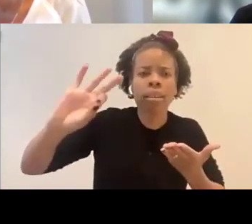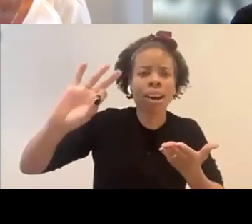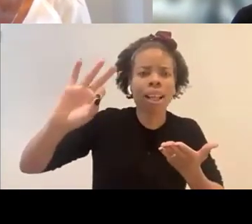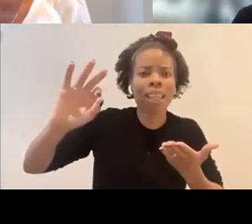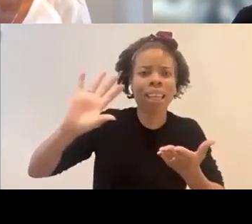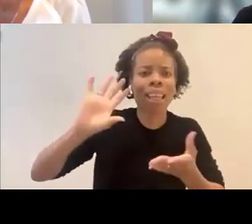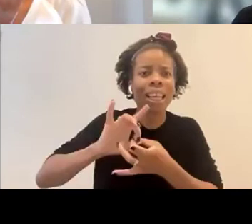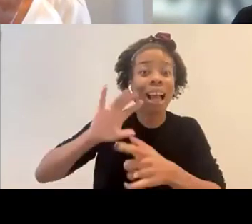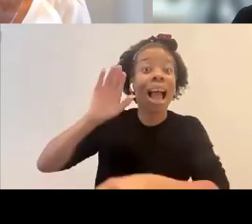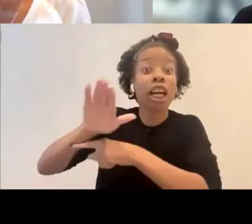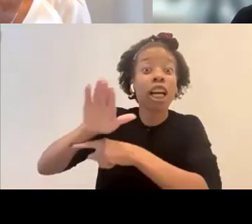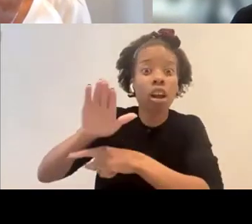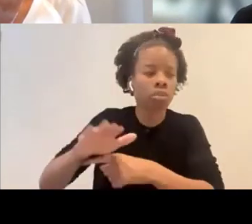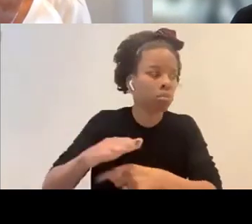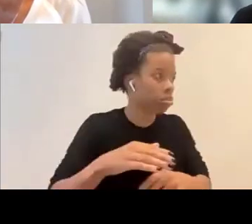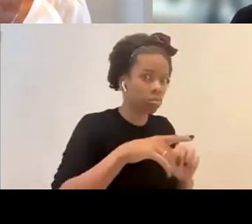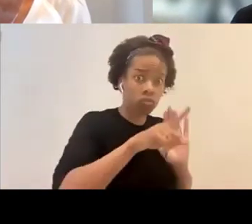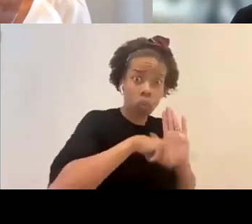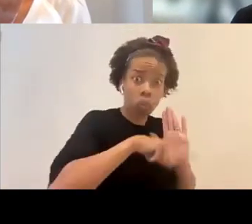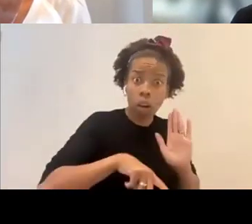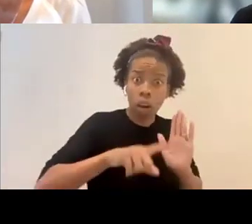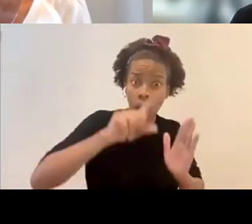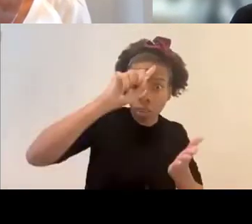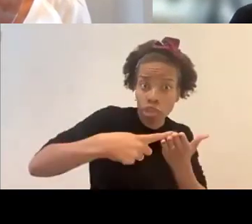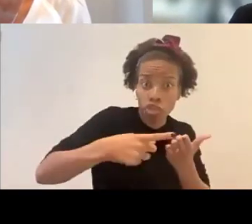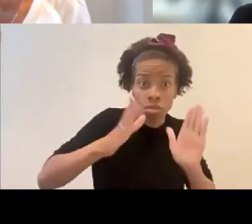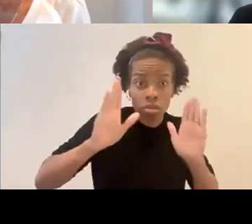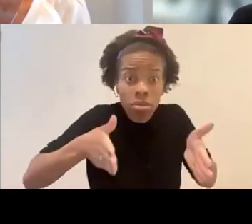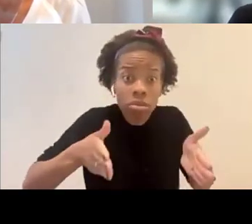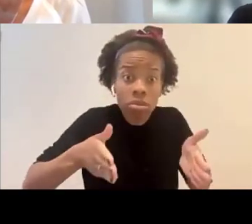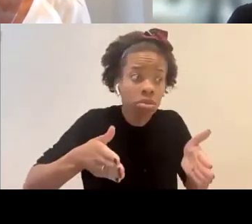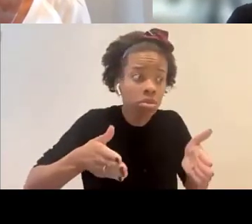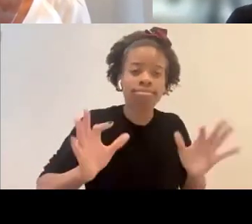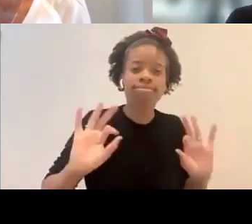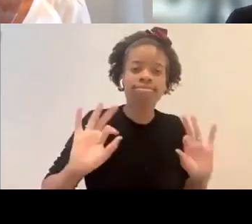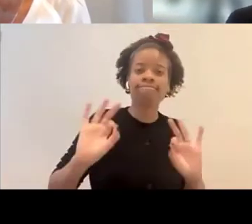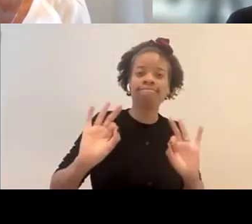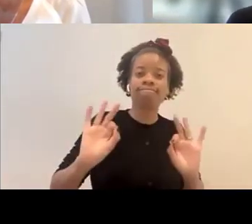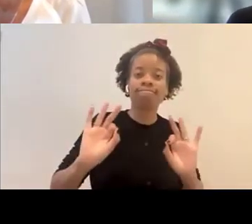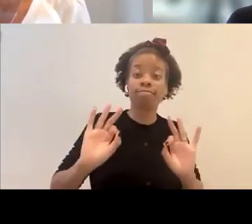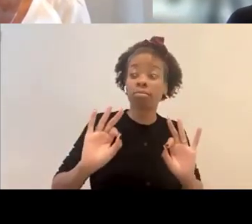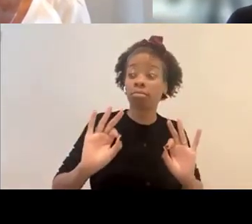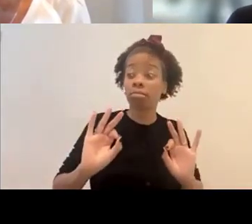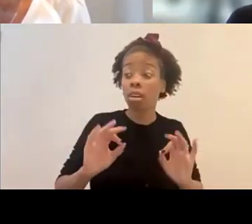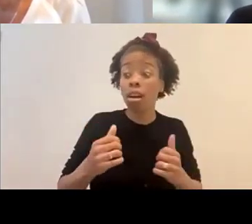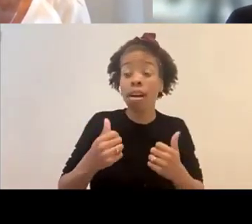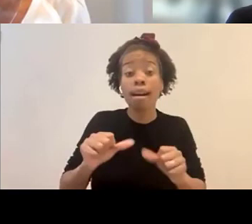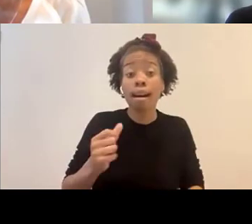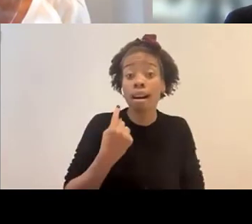necessarily written rule about it. There was just silence. And it's only very recently,